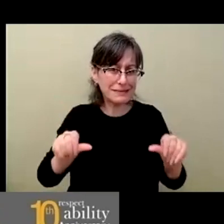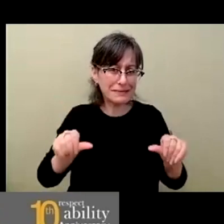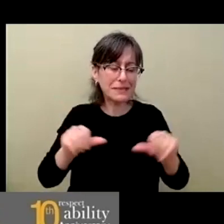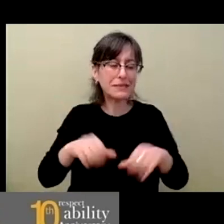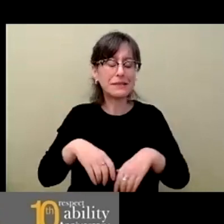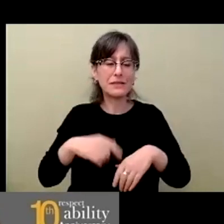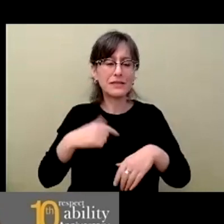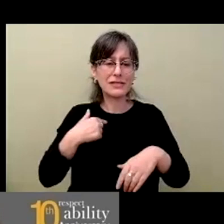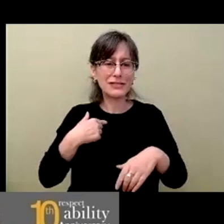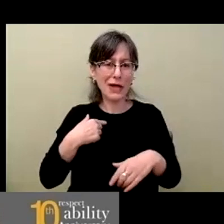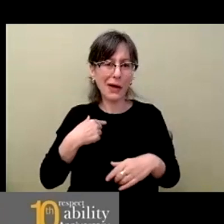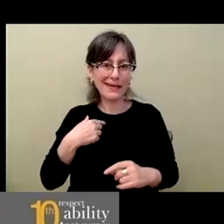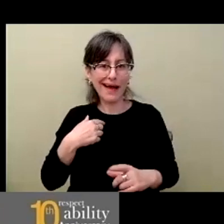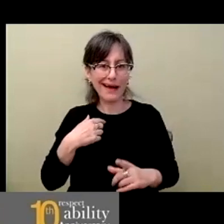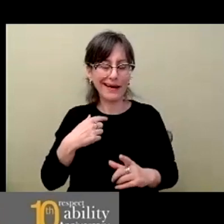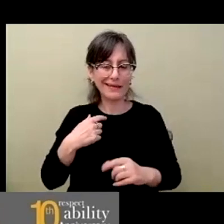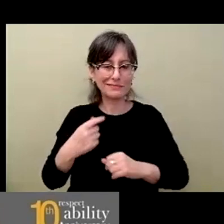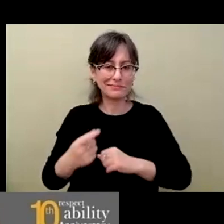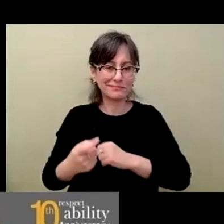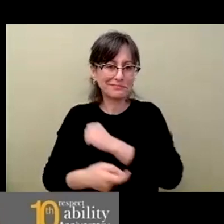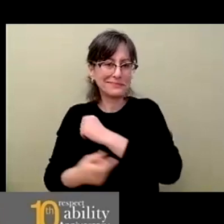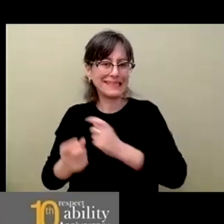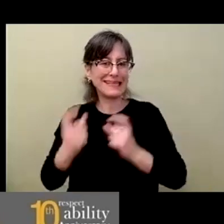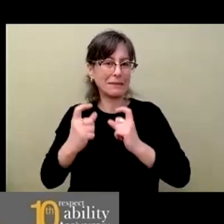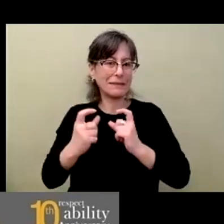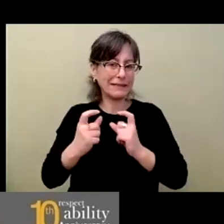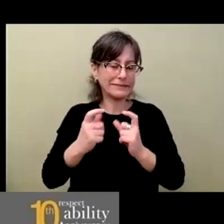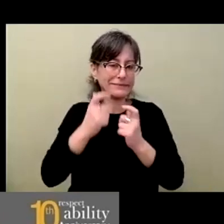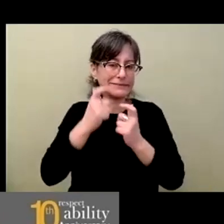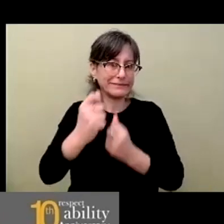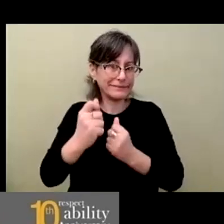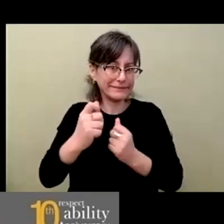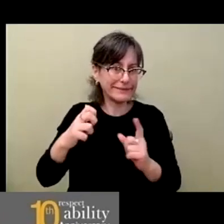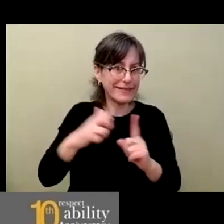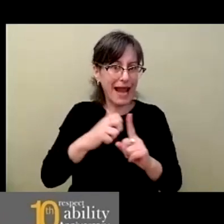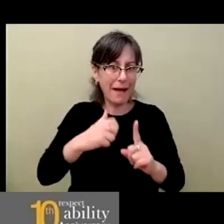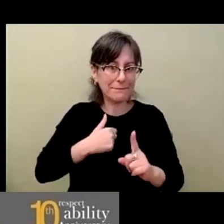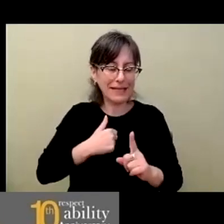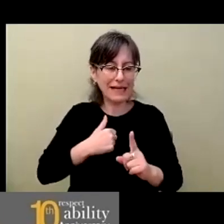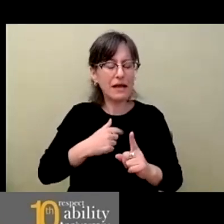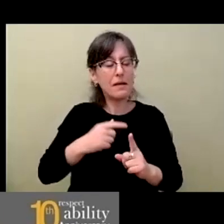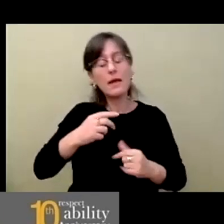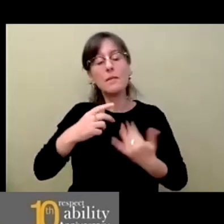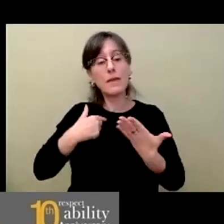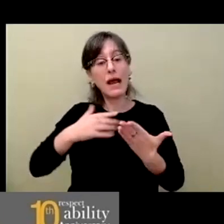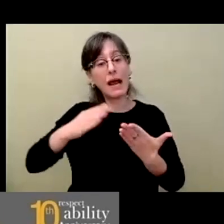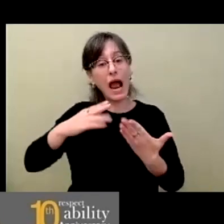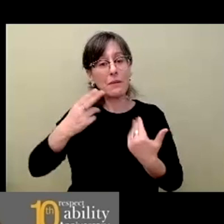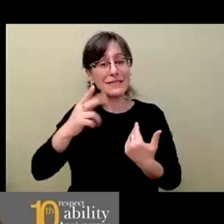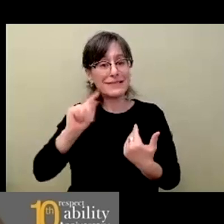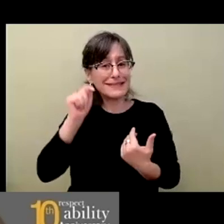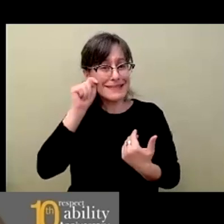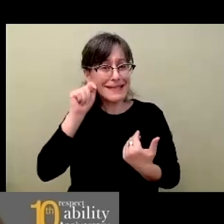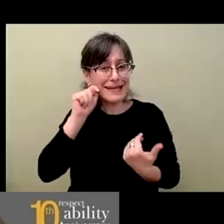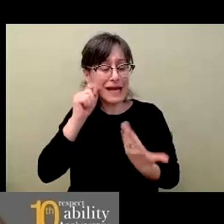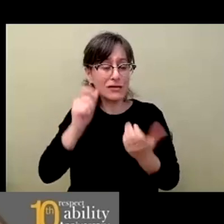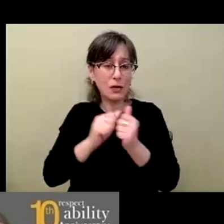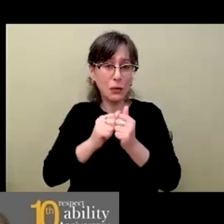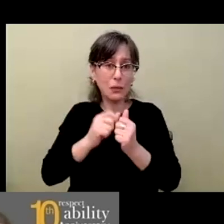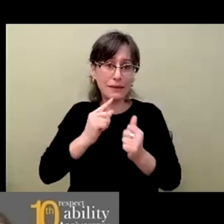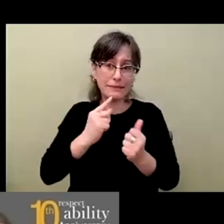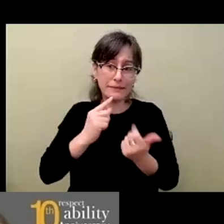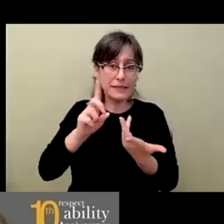bit by the bug, as it were, but that doesn't mean that as a late teenager with significant disabilities, I knew how to get